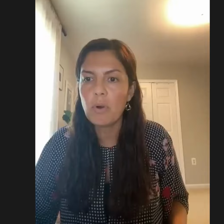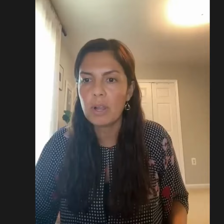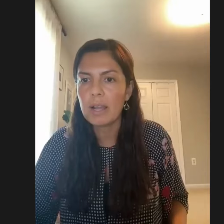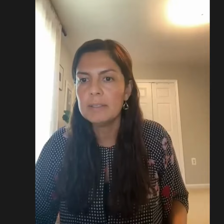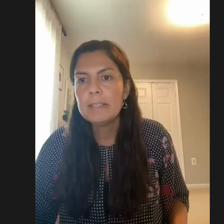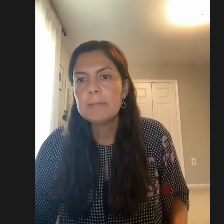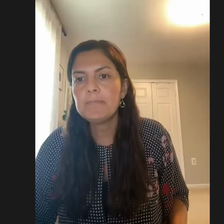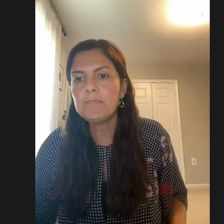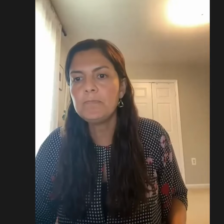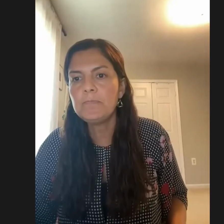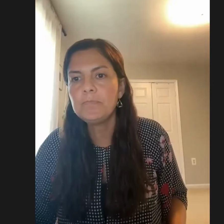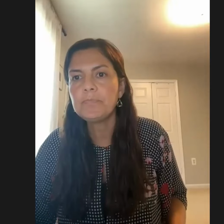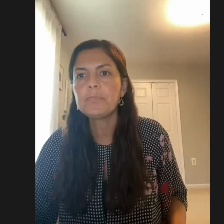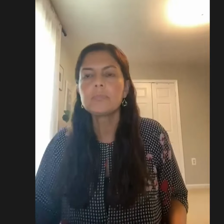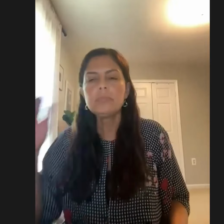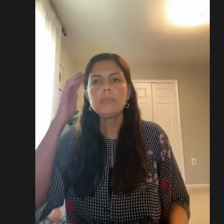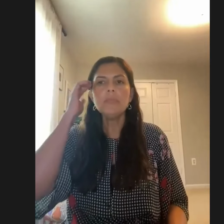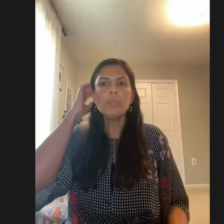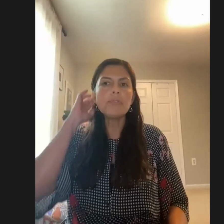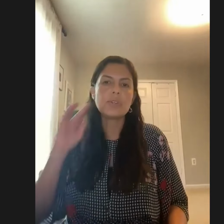and part of the work group of